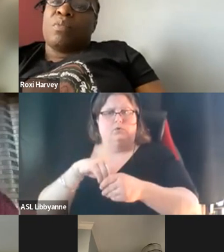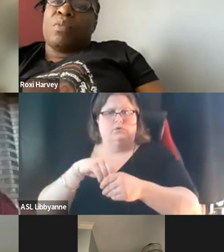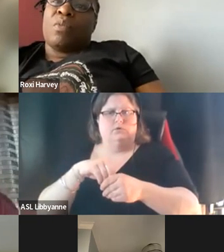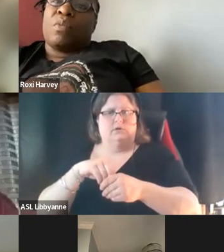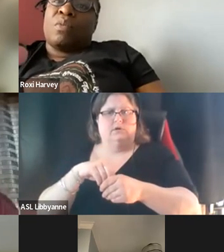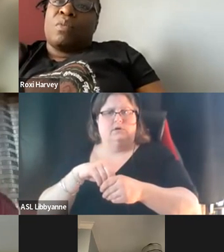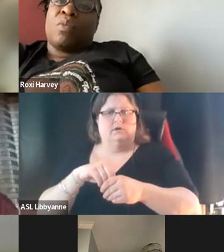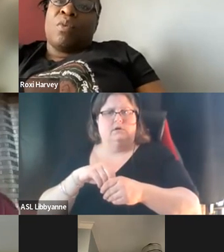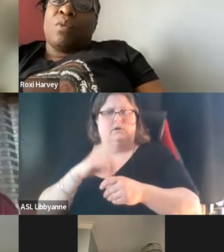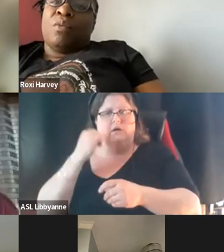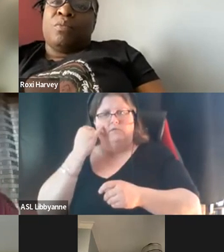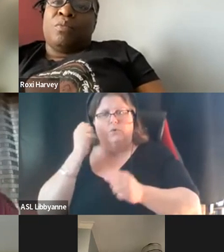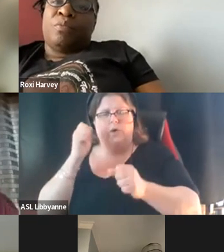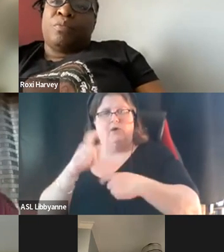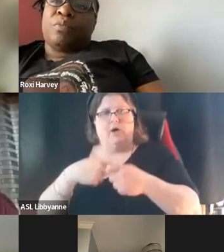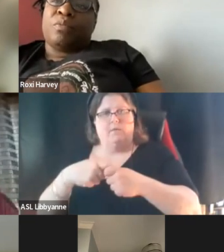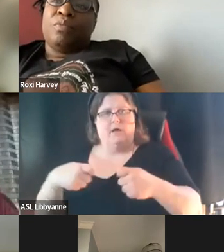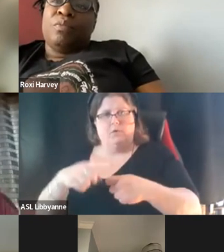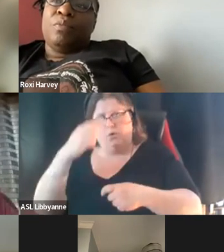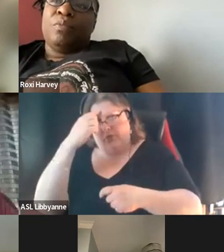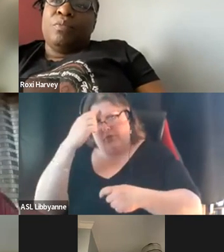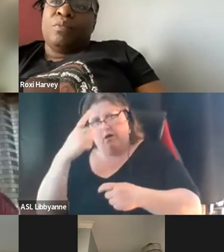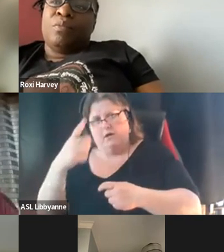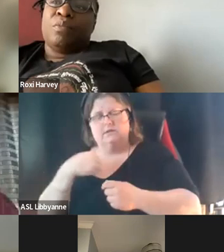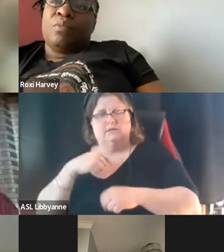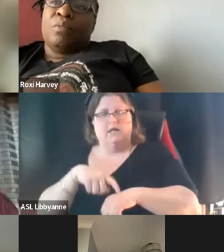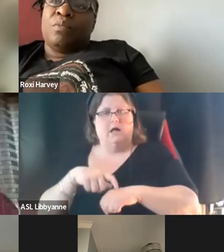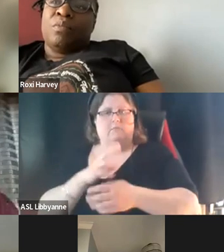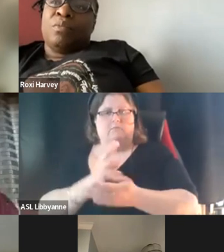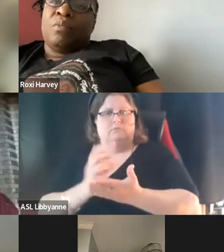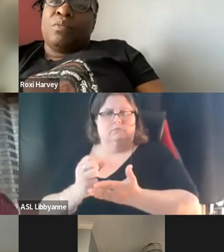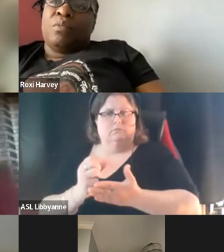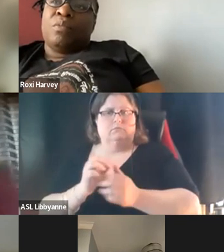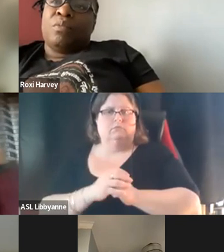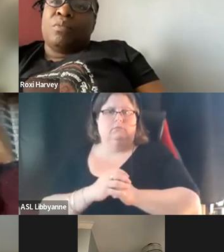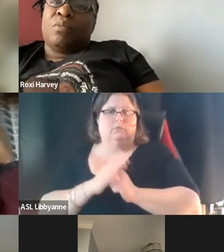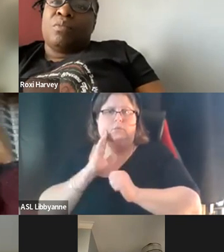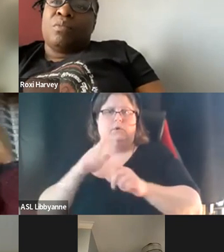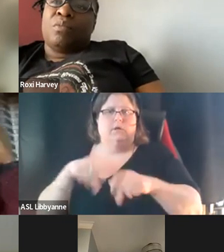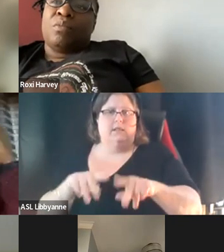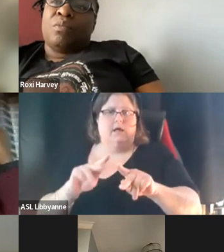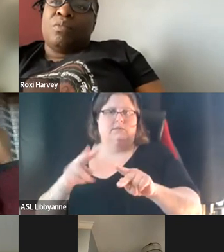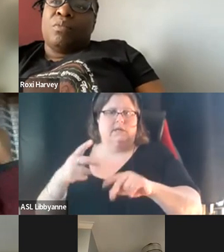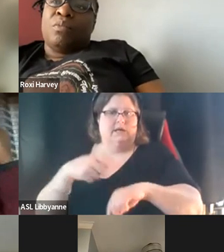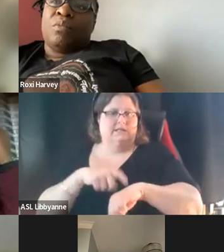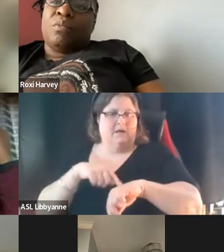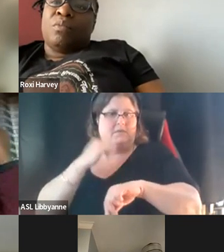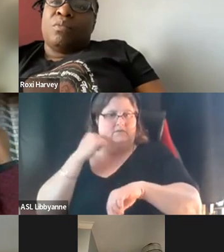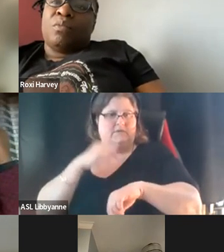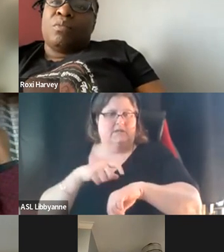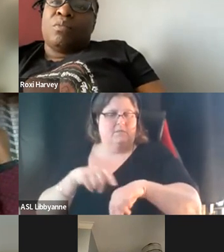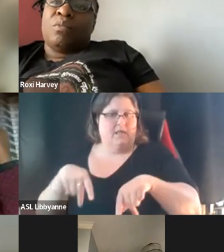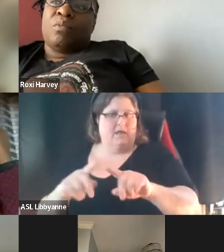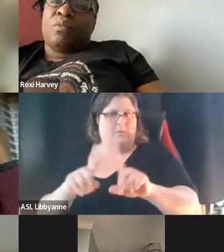Yep. Sorry, if you could start wrapping up your thoughts, and we will probably allow for a second time if time allows, but